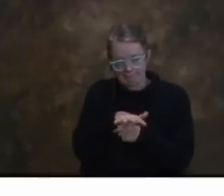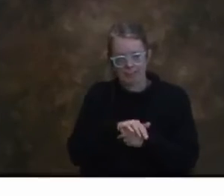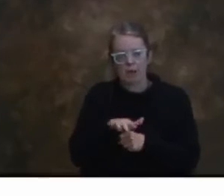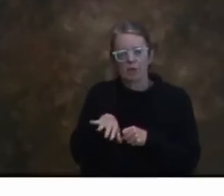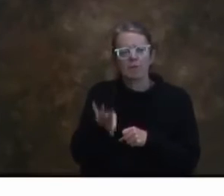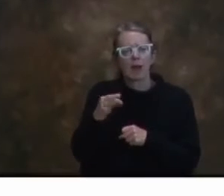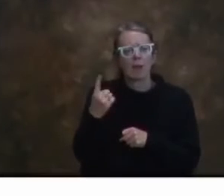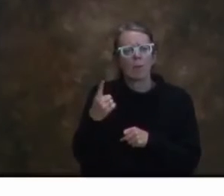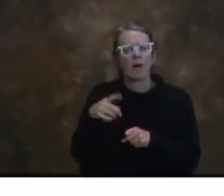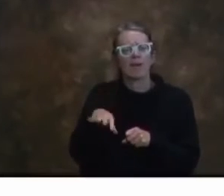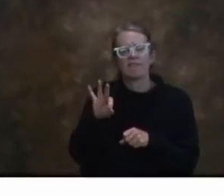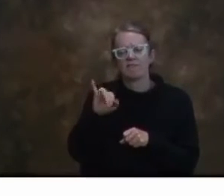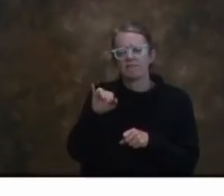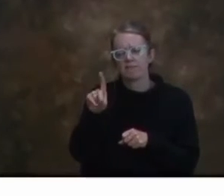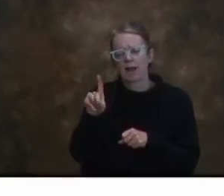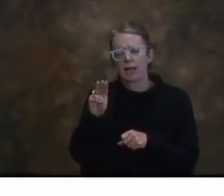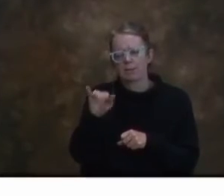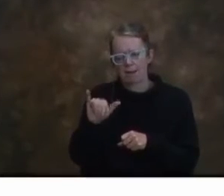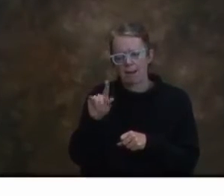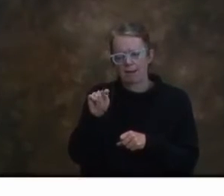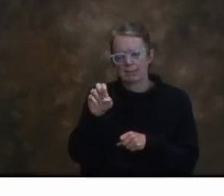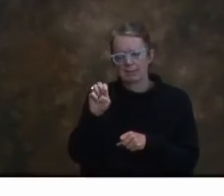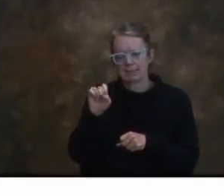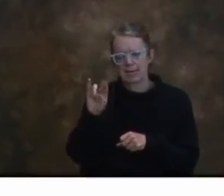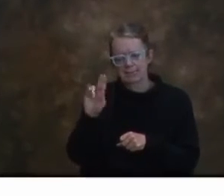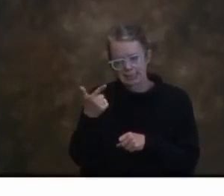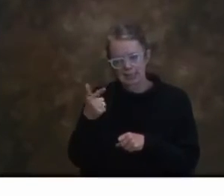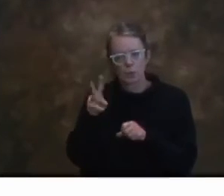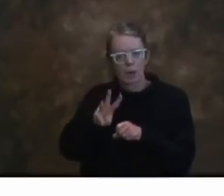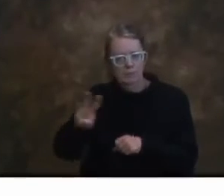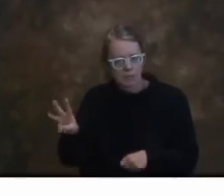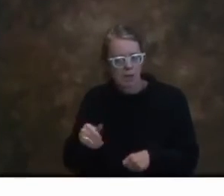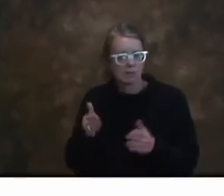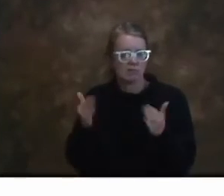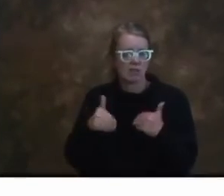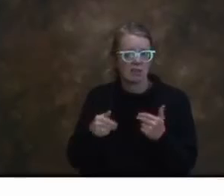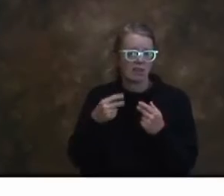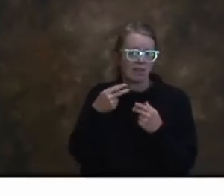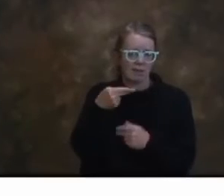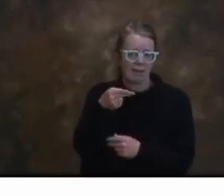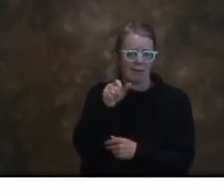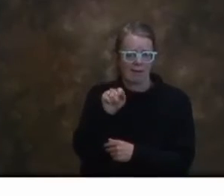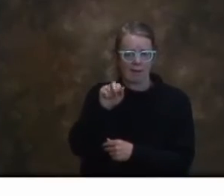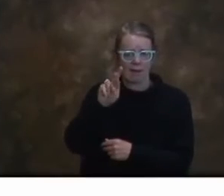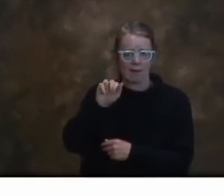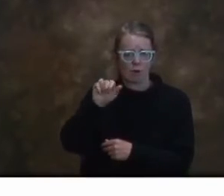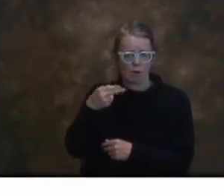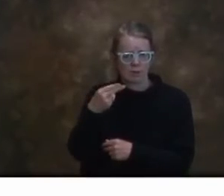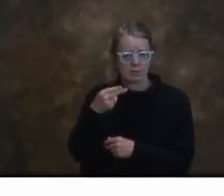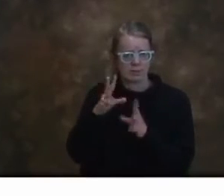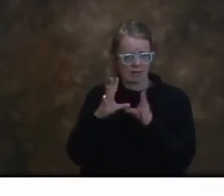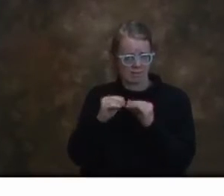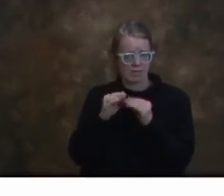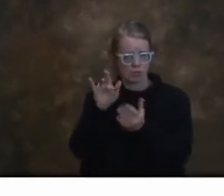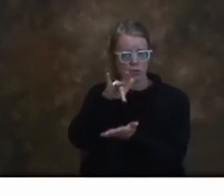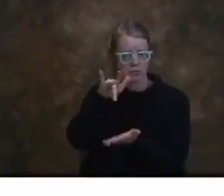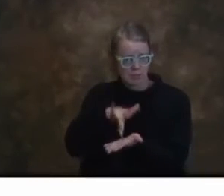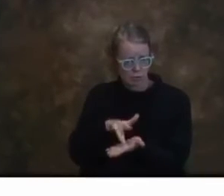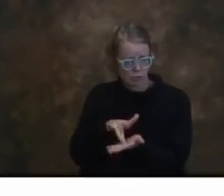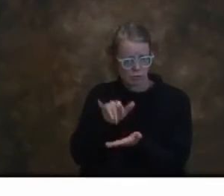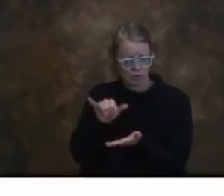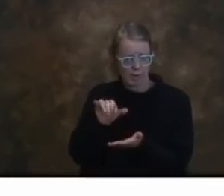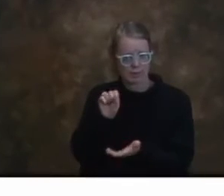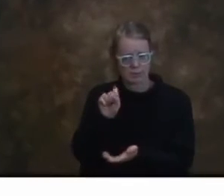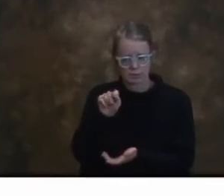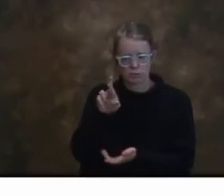My Testings location website. You can visit Harrah's Convention Center, where, again, the state vendor partner